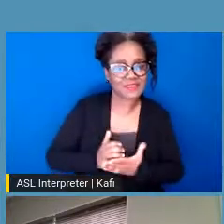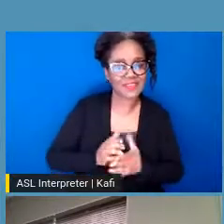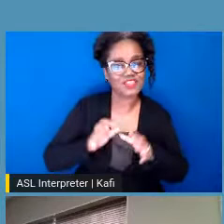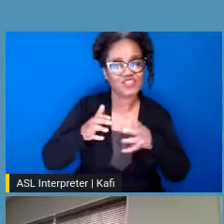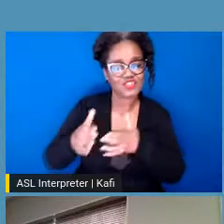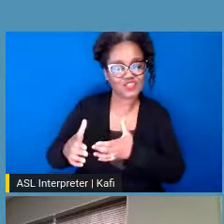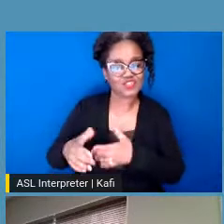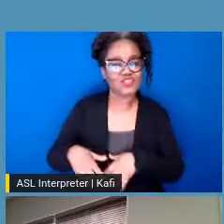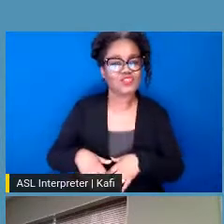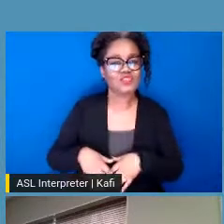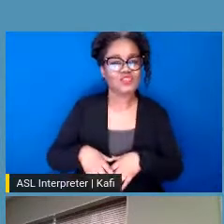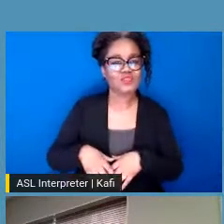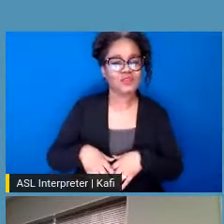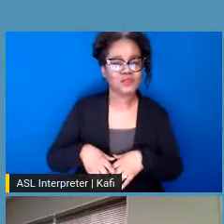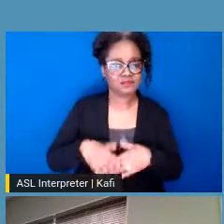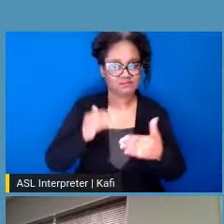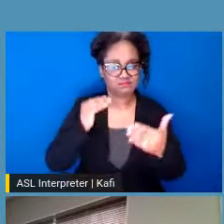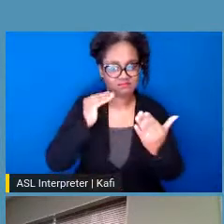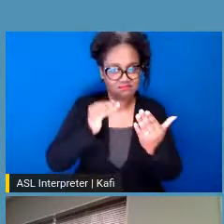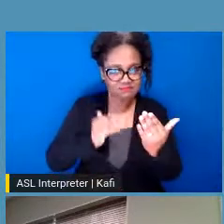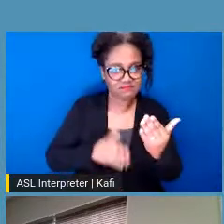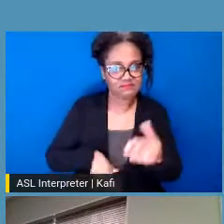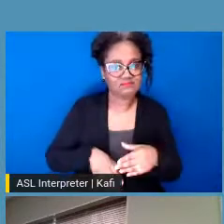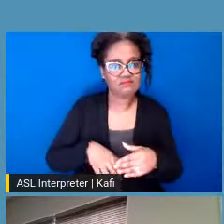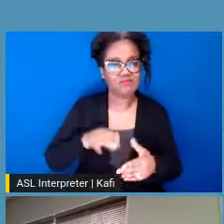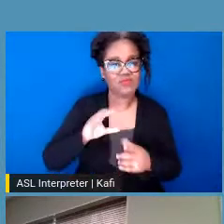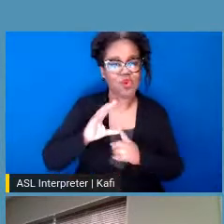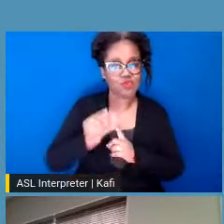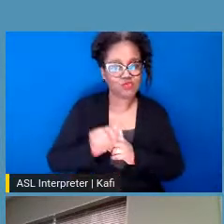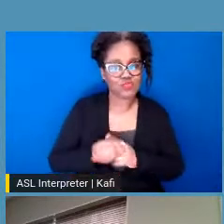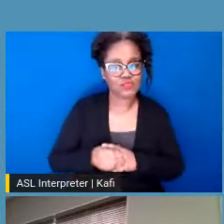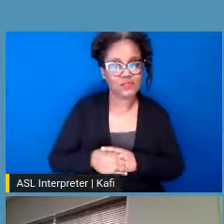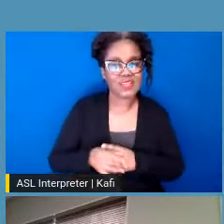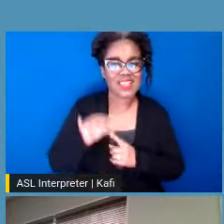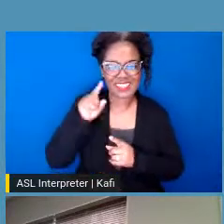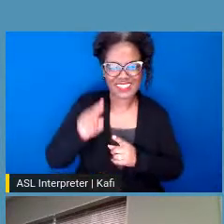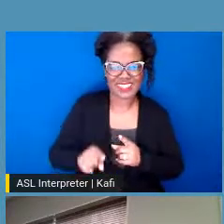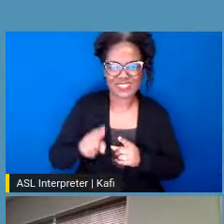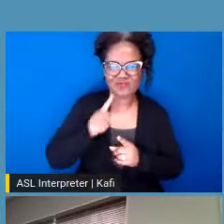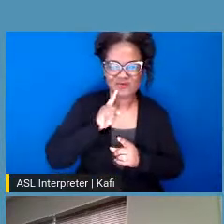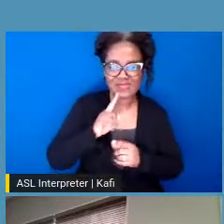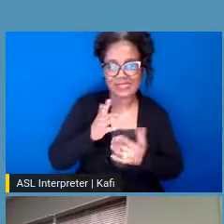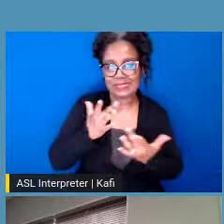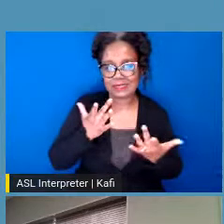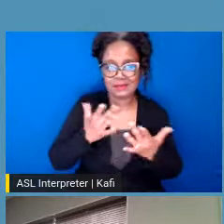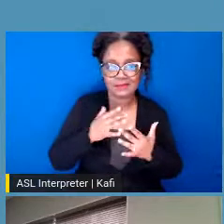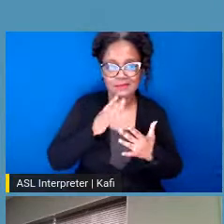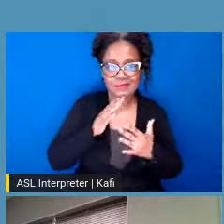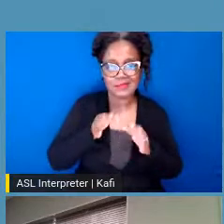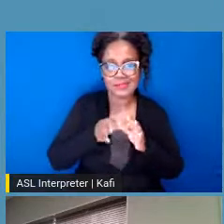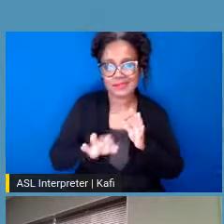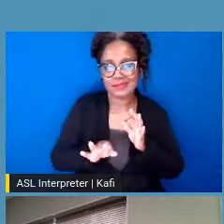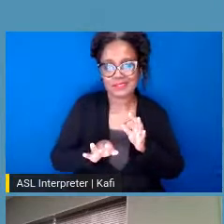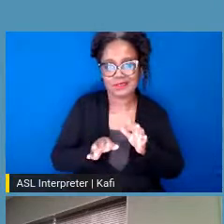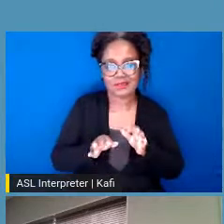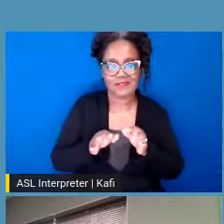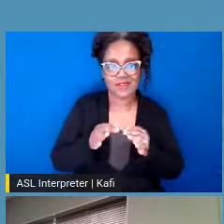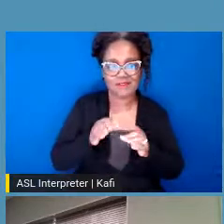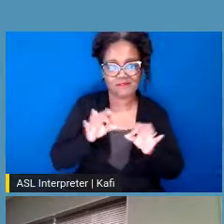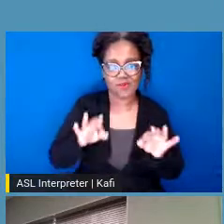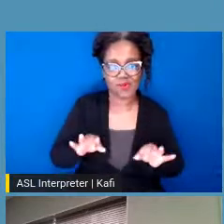bit bare bones. As I was leaving, they were working to improve it with kind of a landing page FAQ to help folks